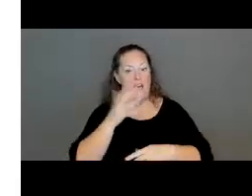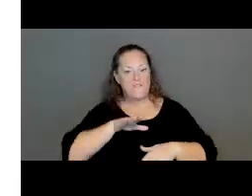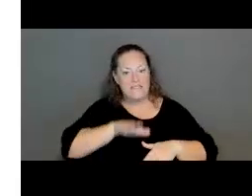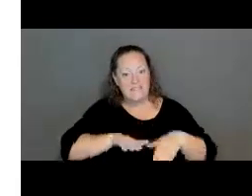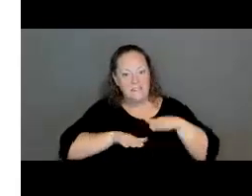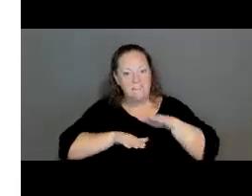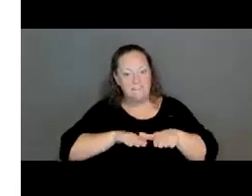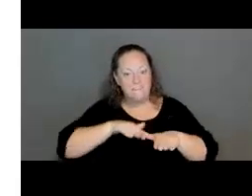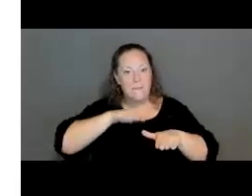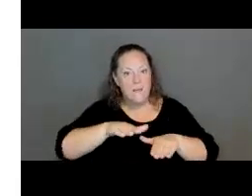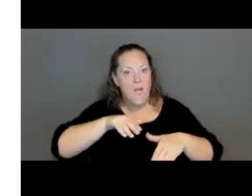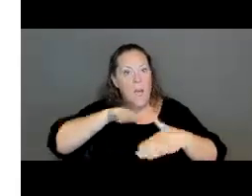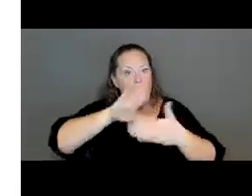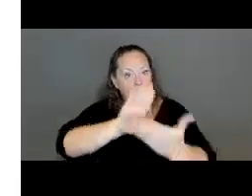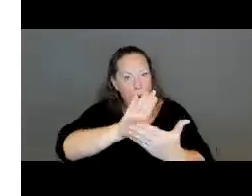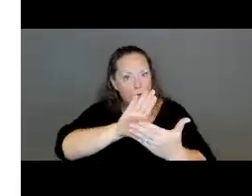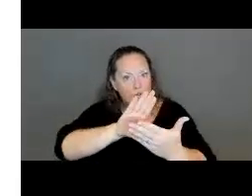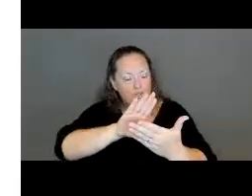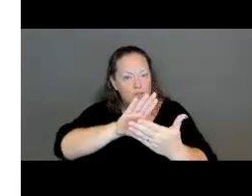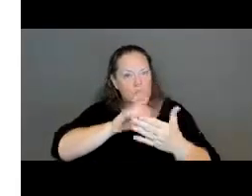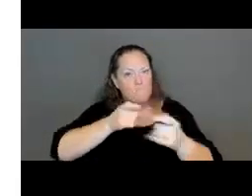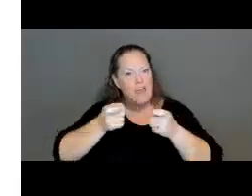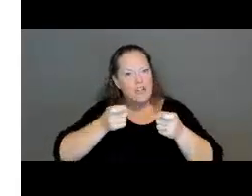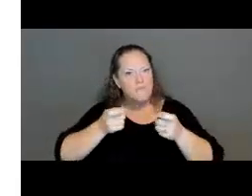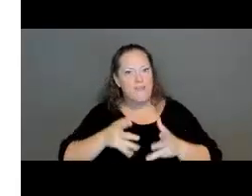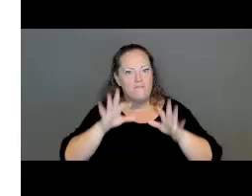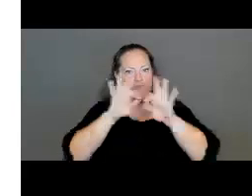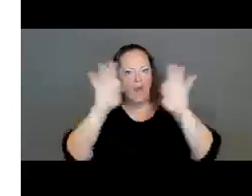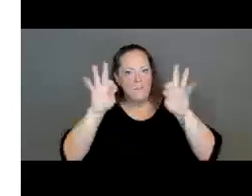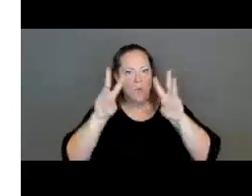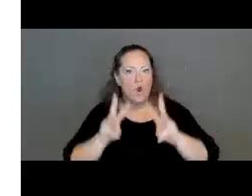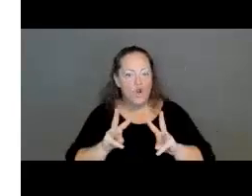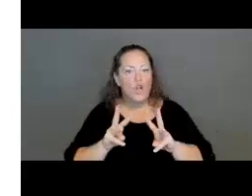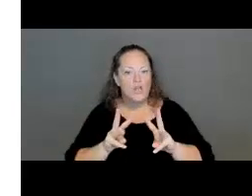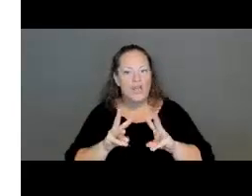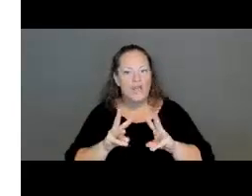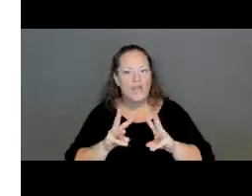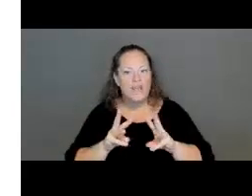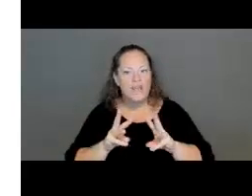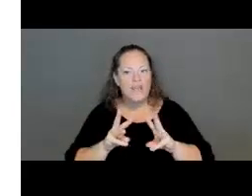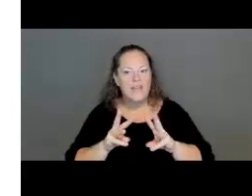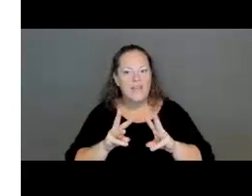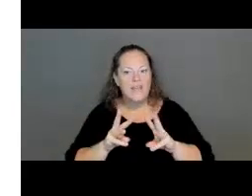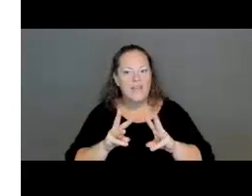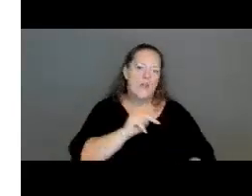approach management framework developed from the